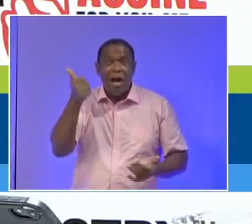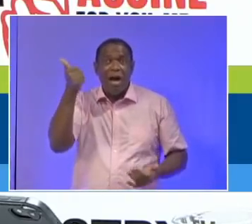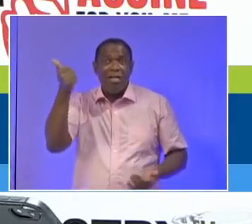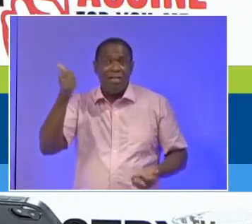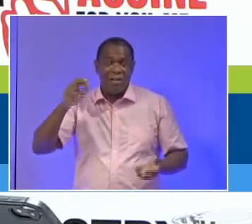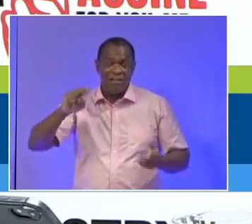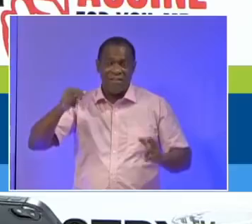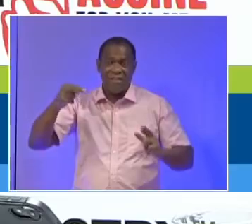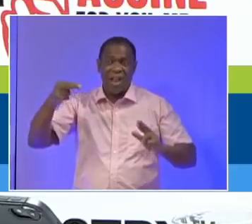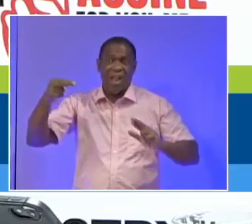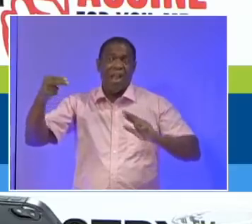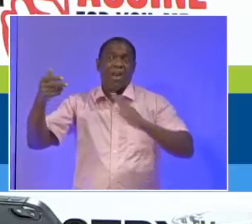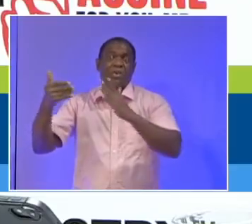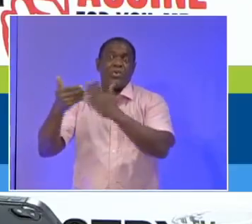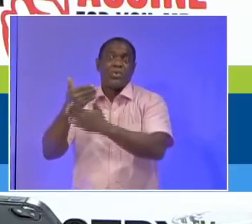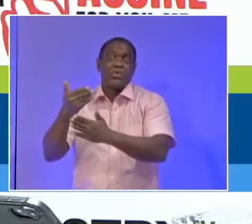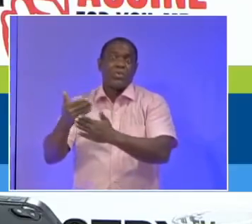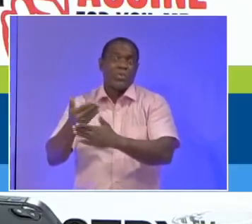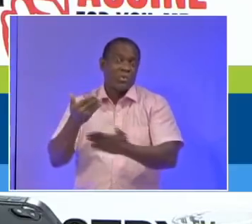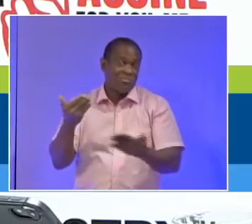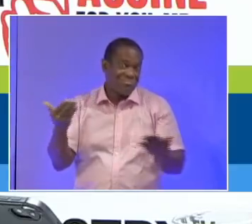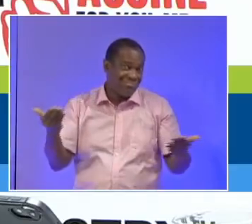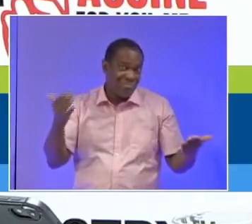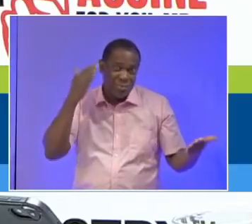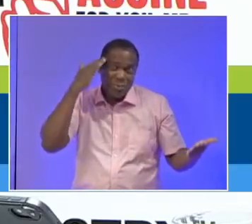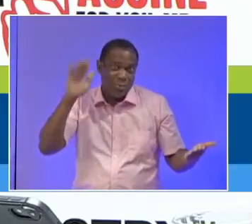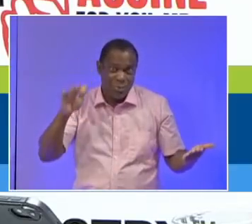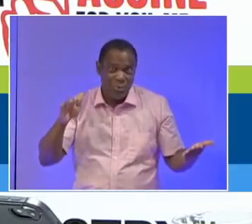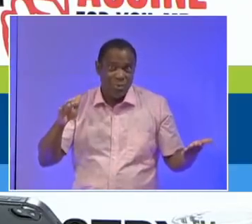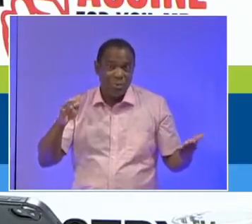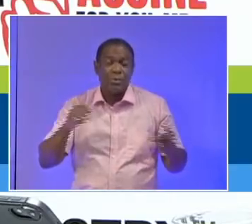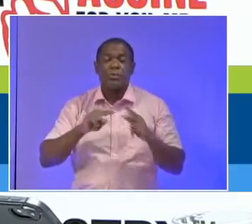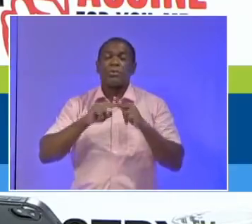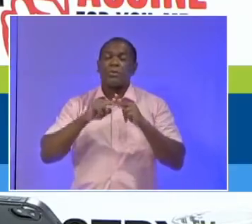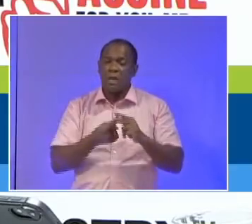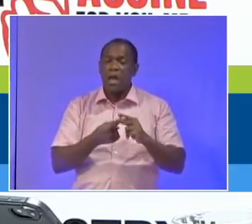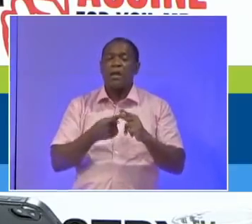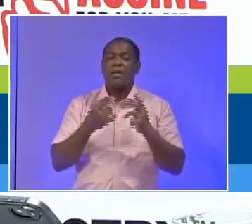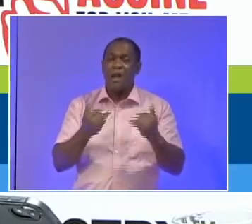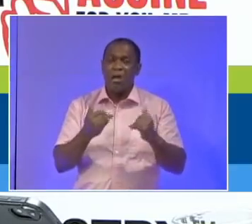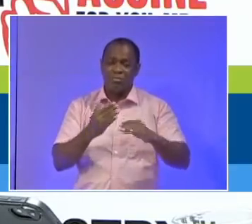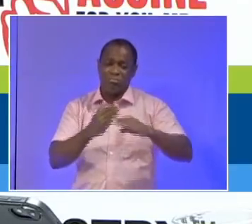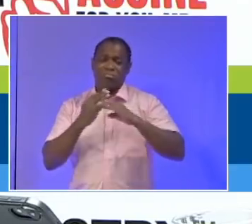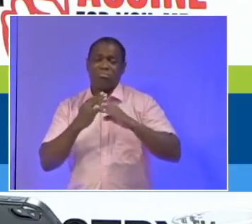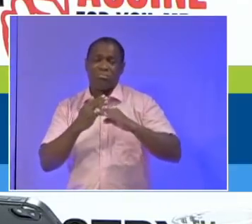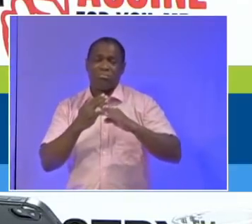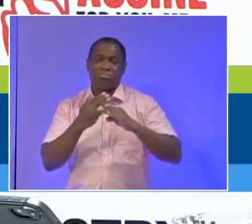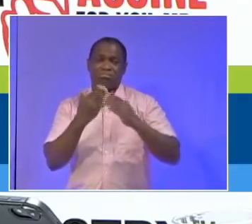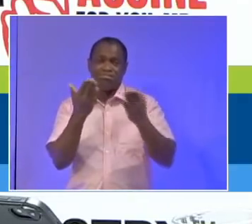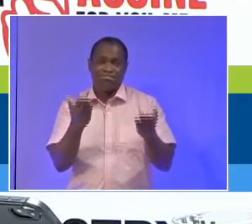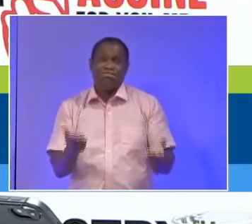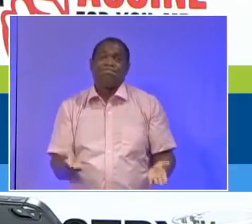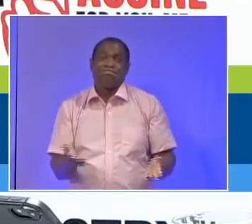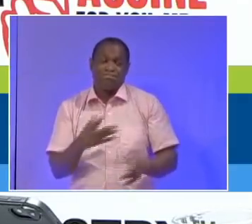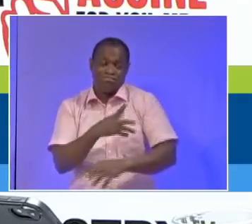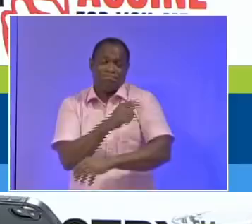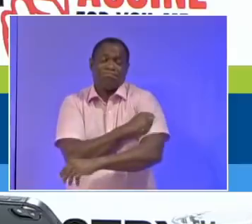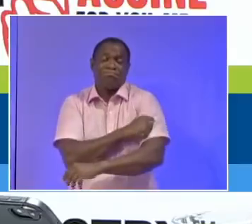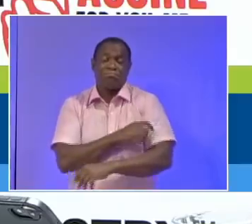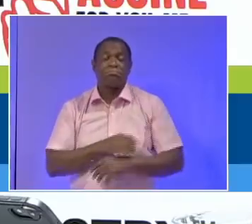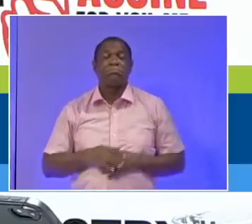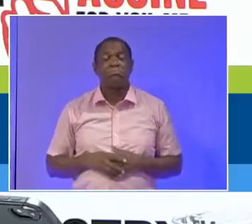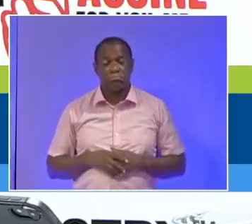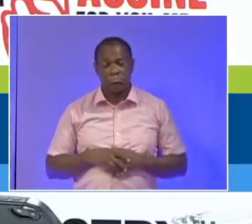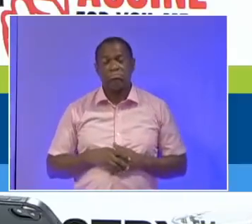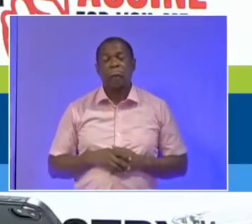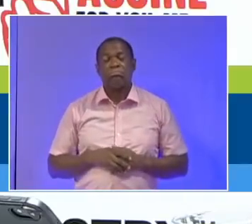decision today for the unvaccinated to start the journey for vaccination, and for those who have already been vaccinated to get